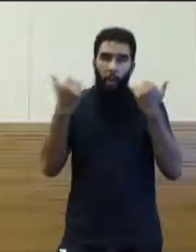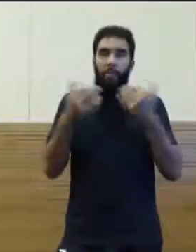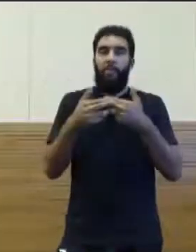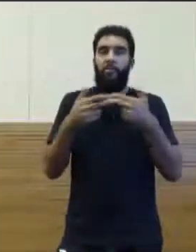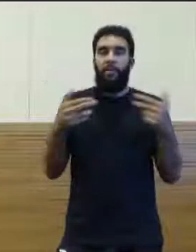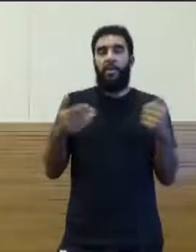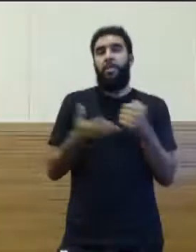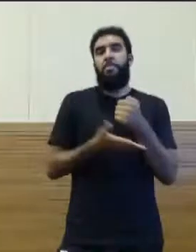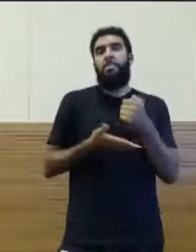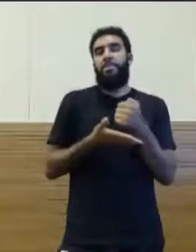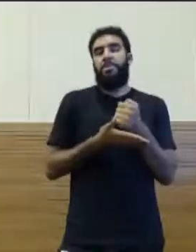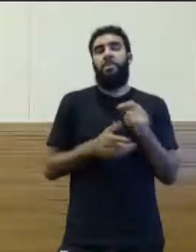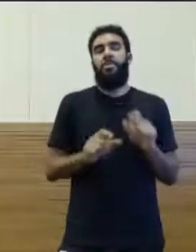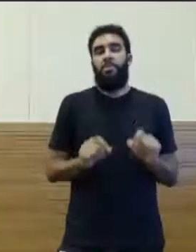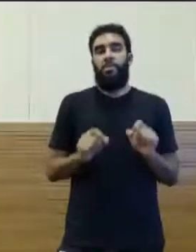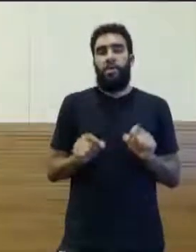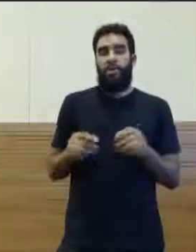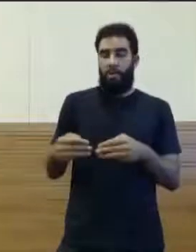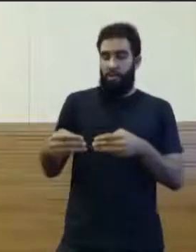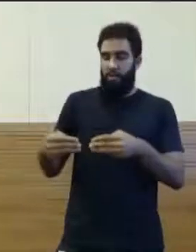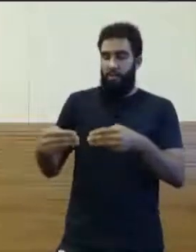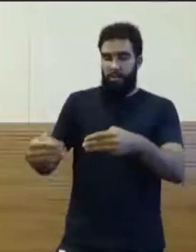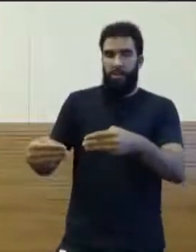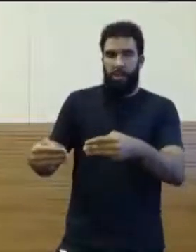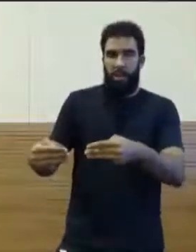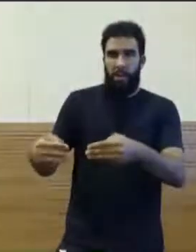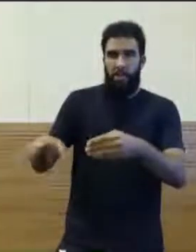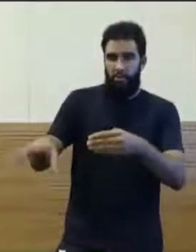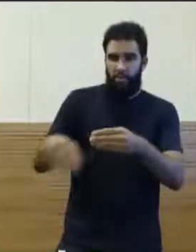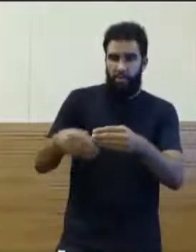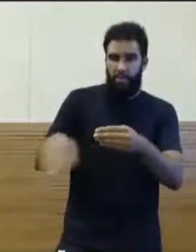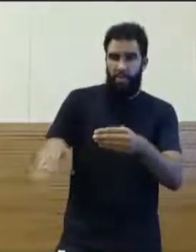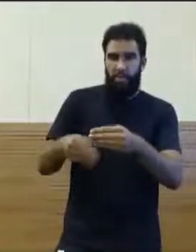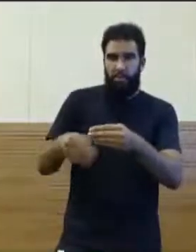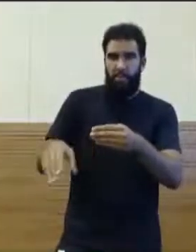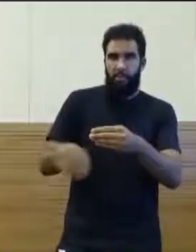Many information was included by the ministry